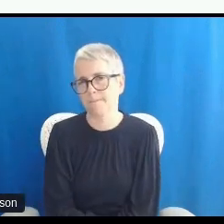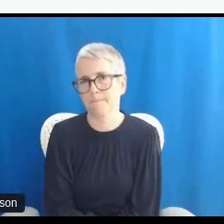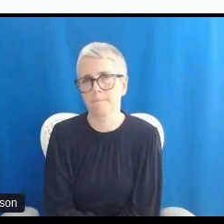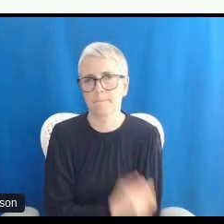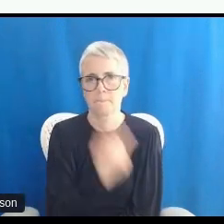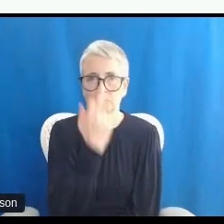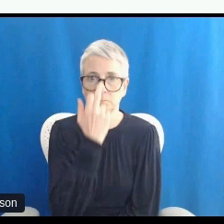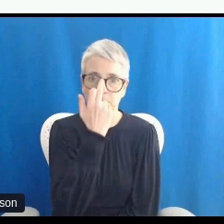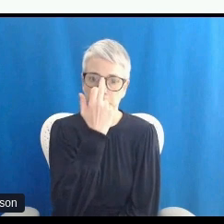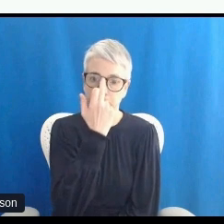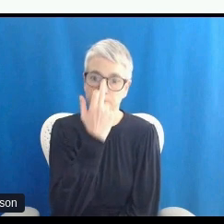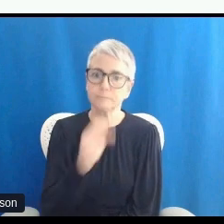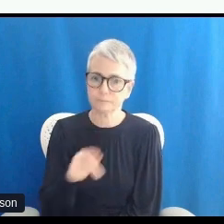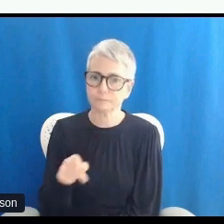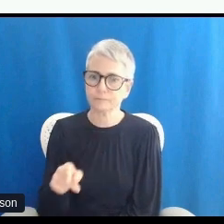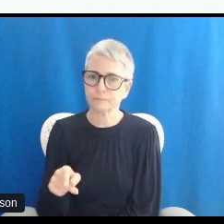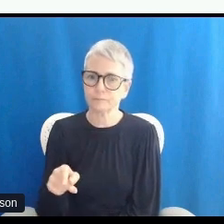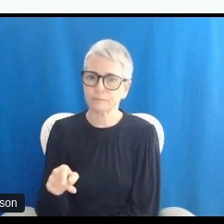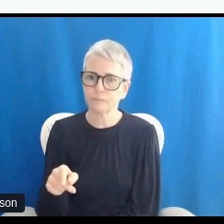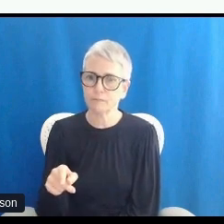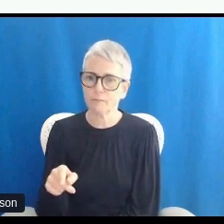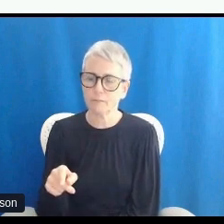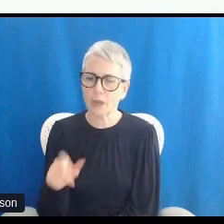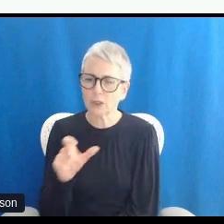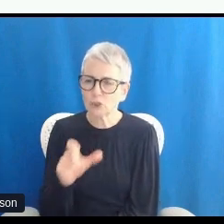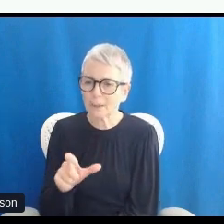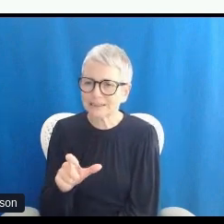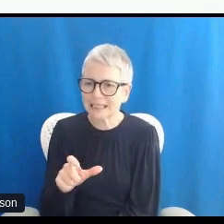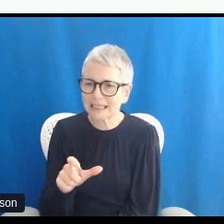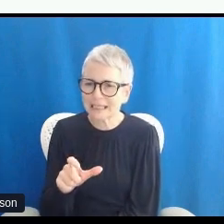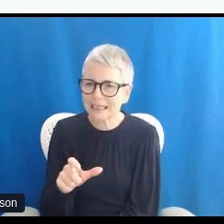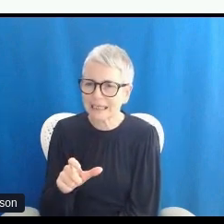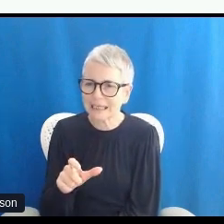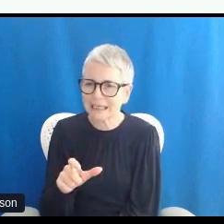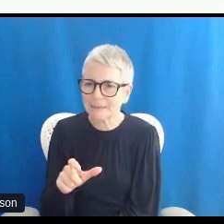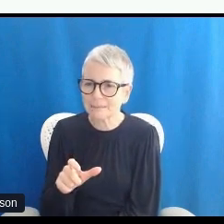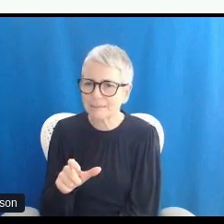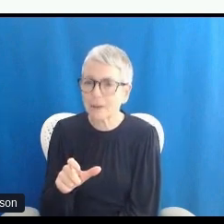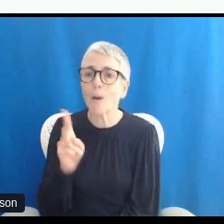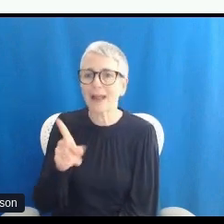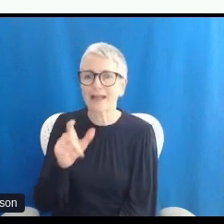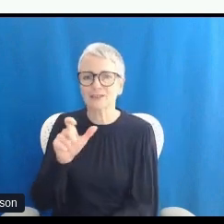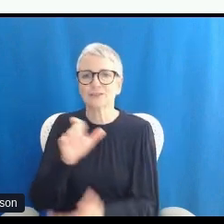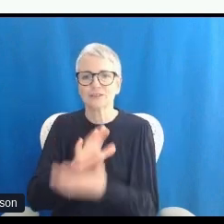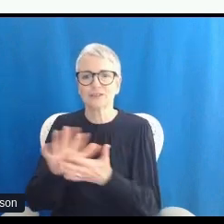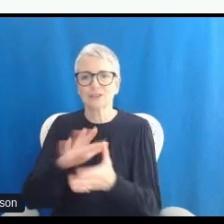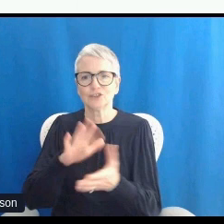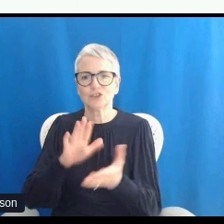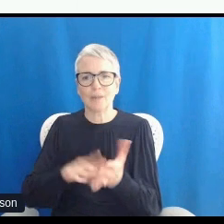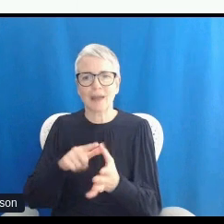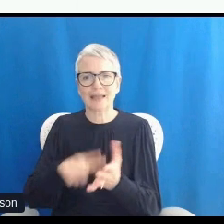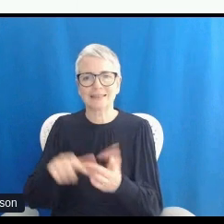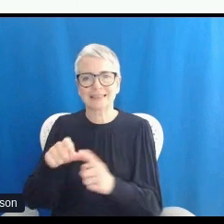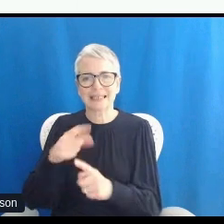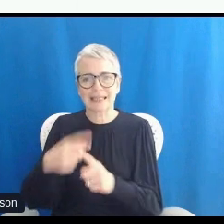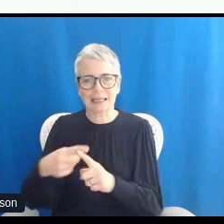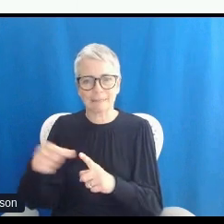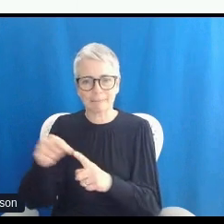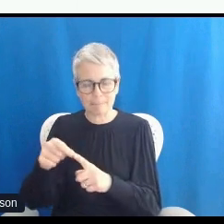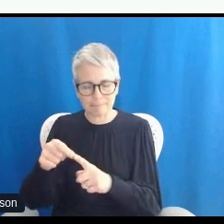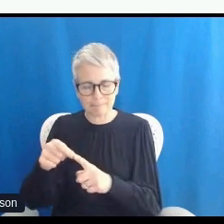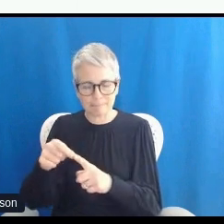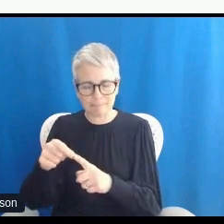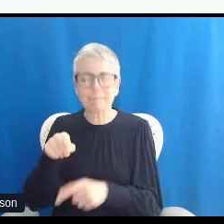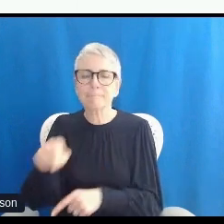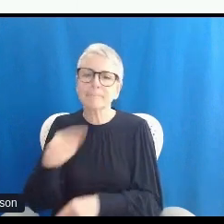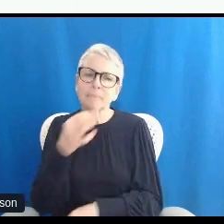Chamandeep asks again, what would you say are two important areas to consider